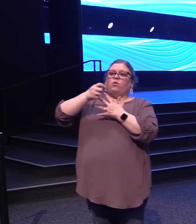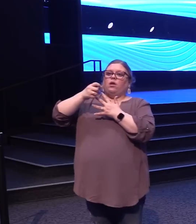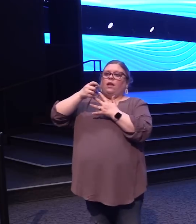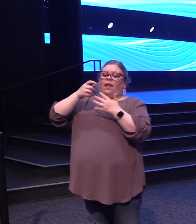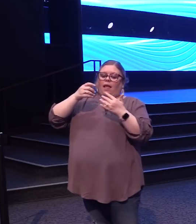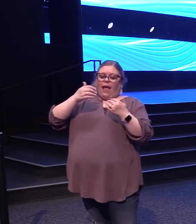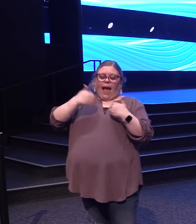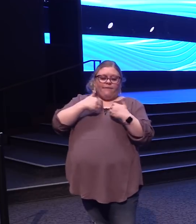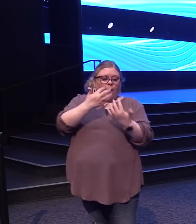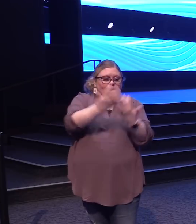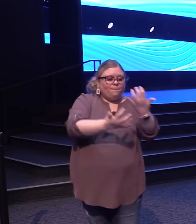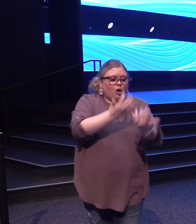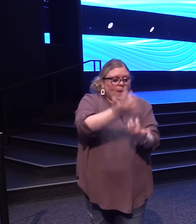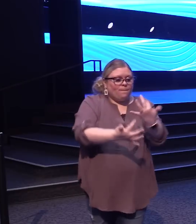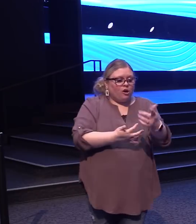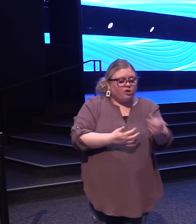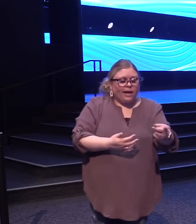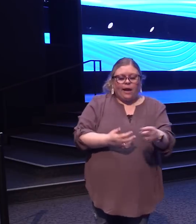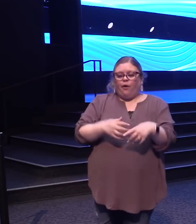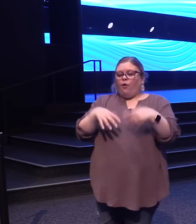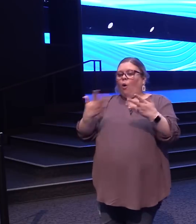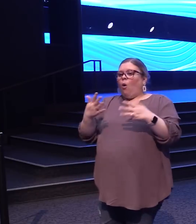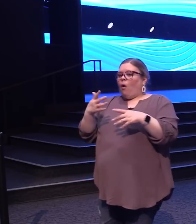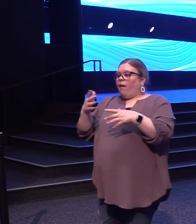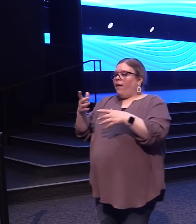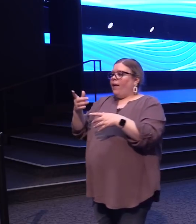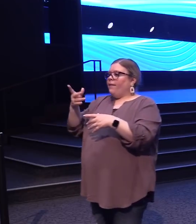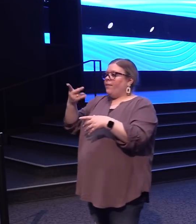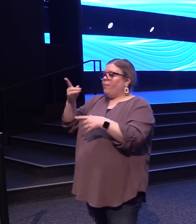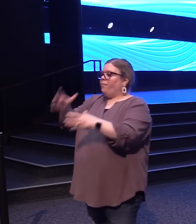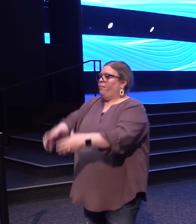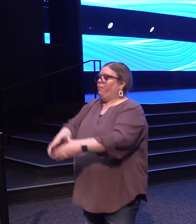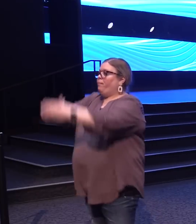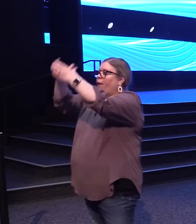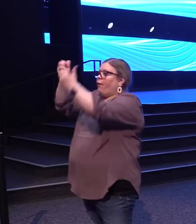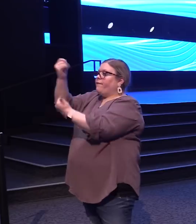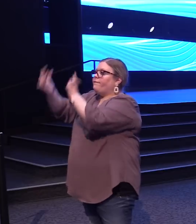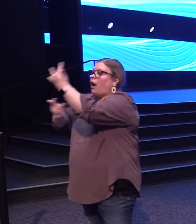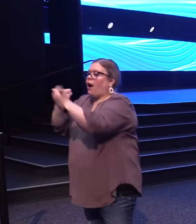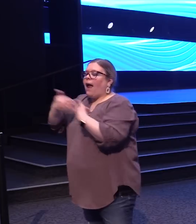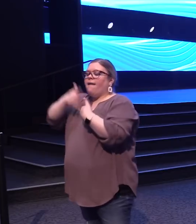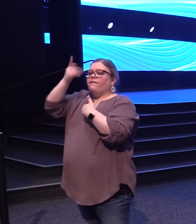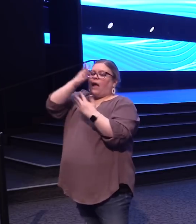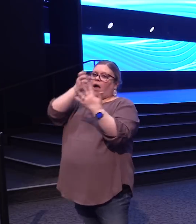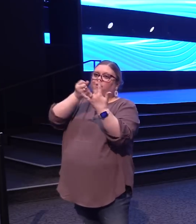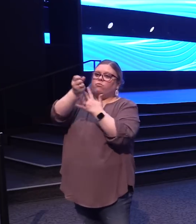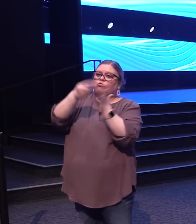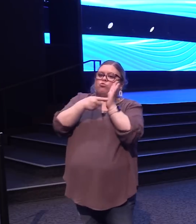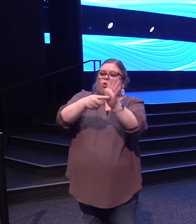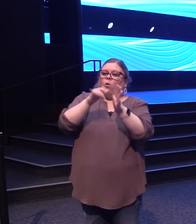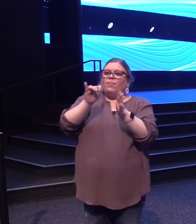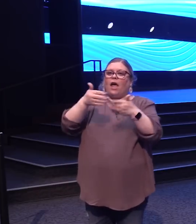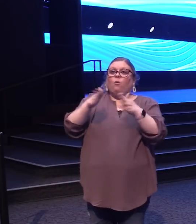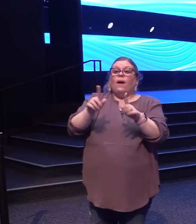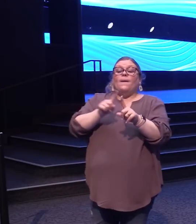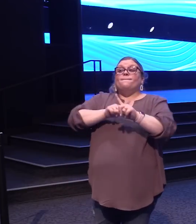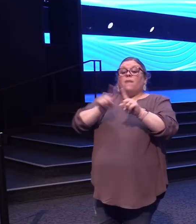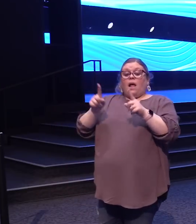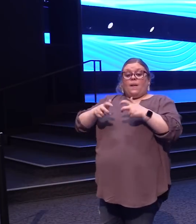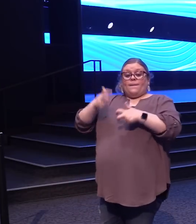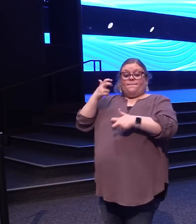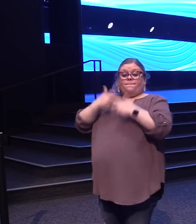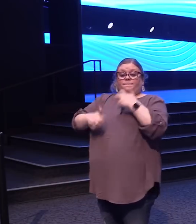there's a burning bush over here, or there's a pillar of fire over here. But the big problem,